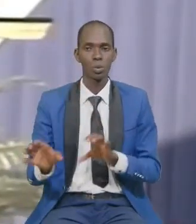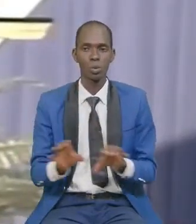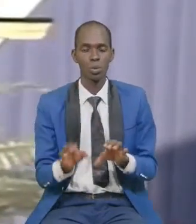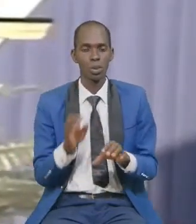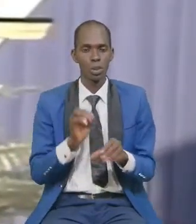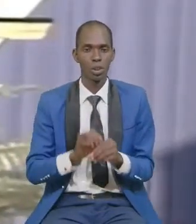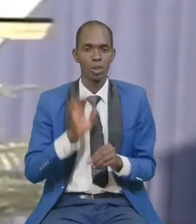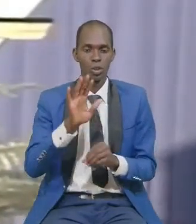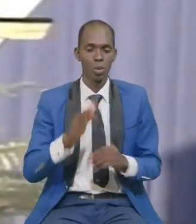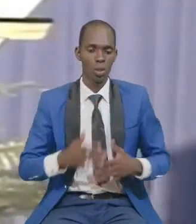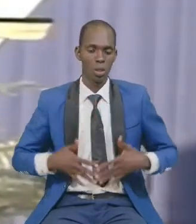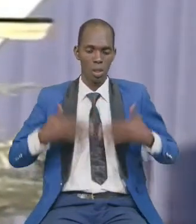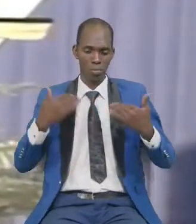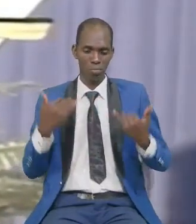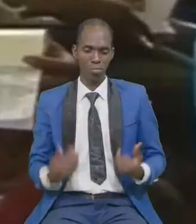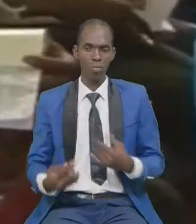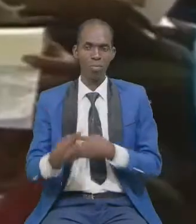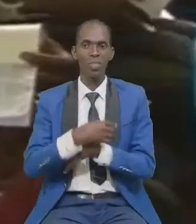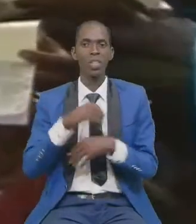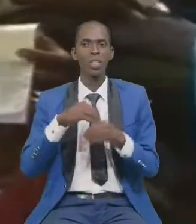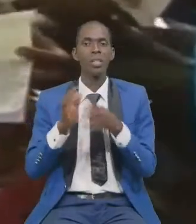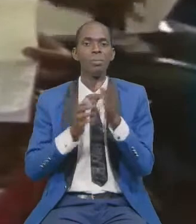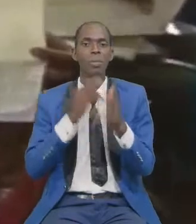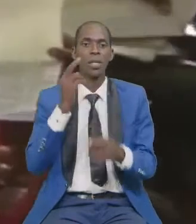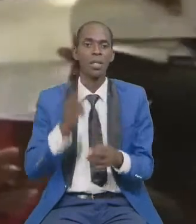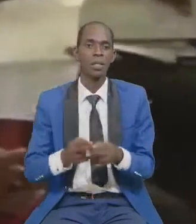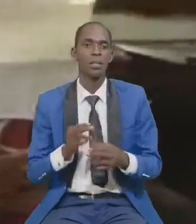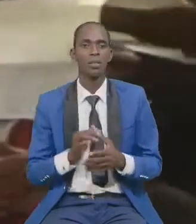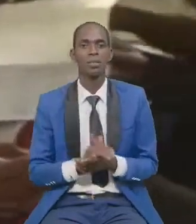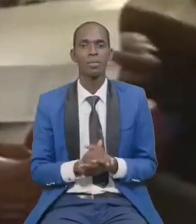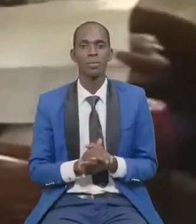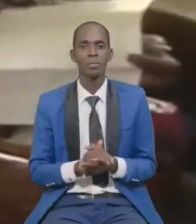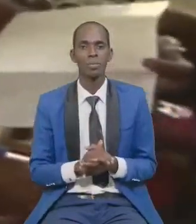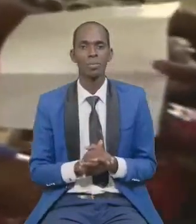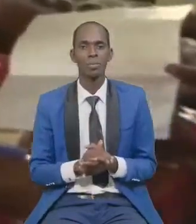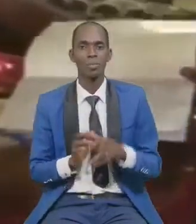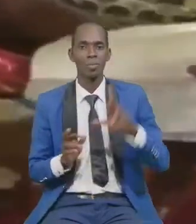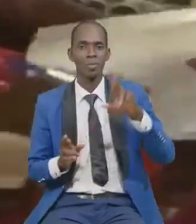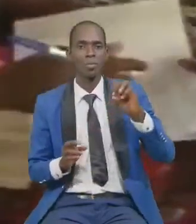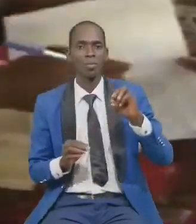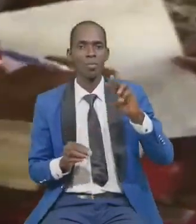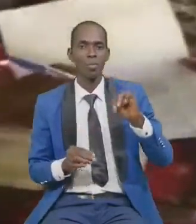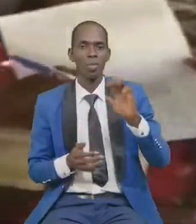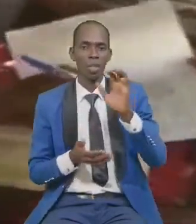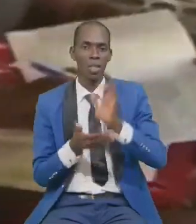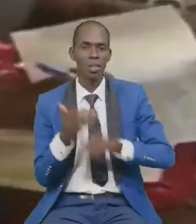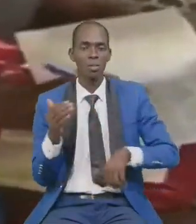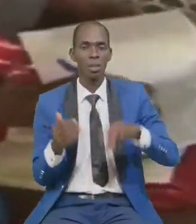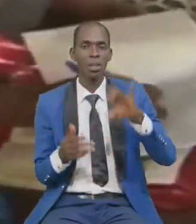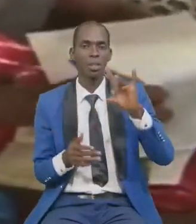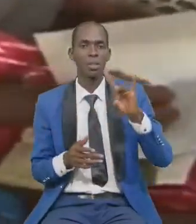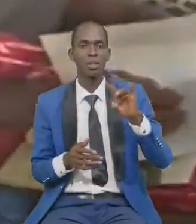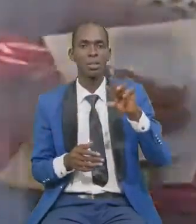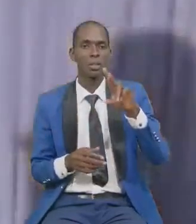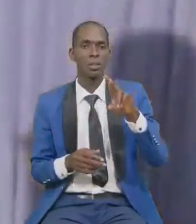life today in Jesus' name. Yeah. Romans chapter 8. In Romans chapter